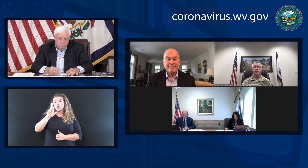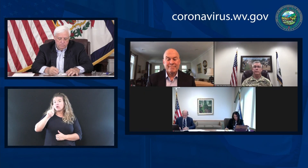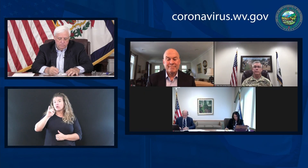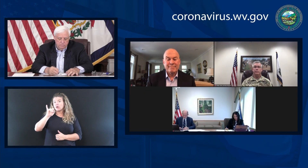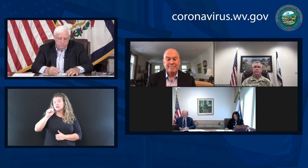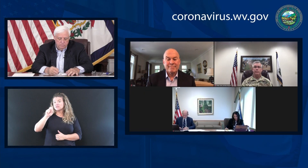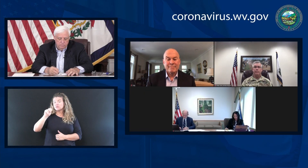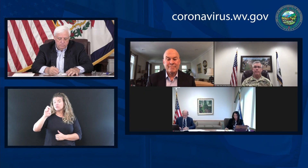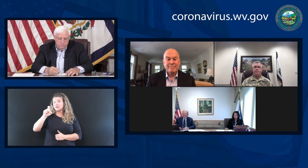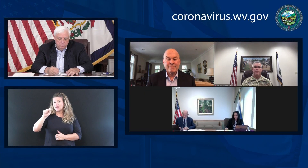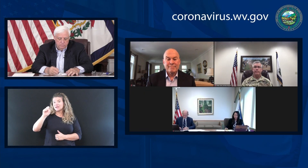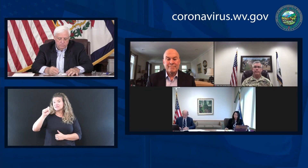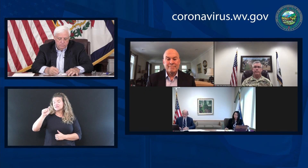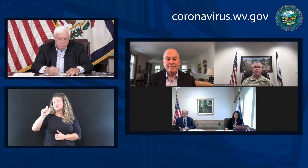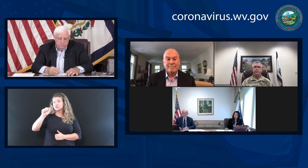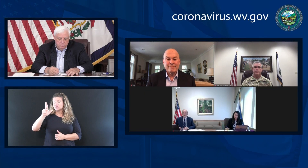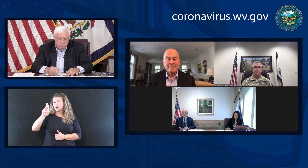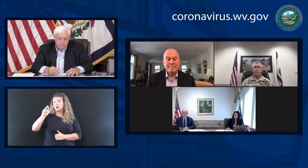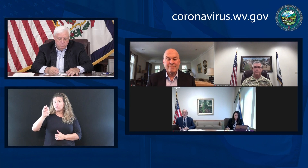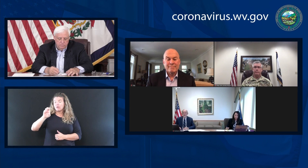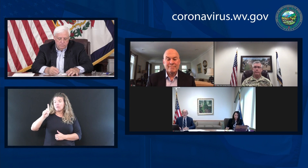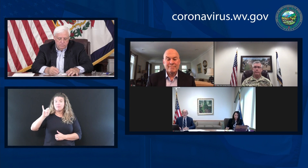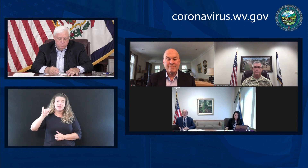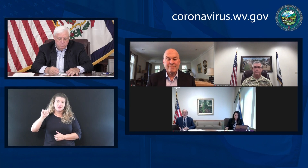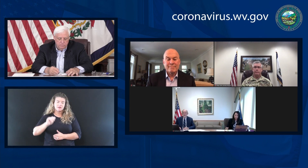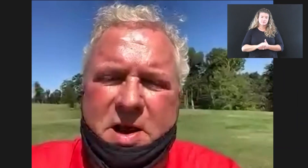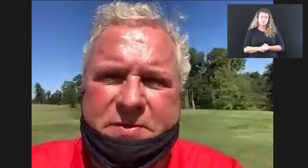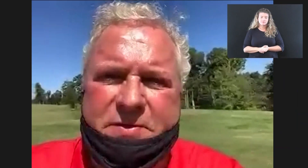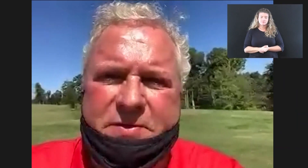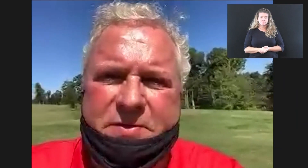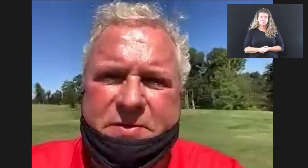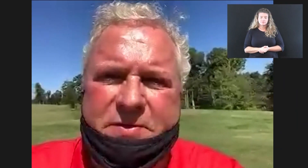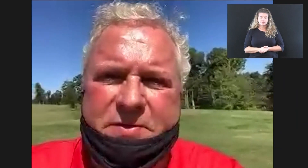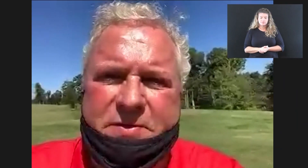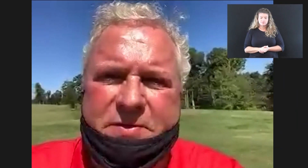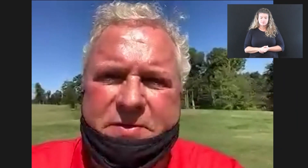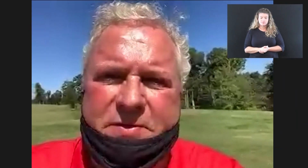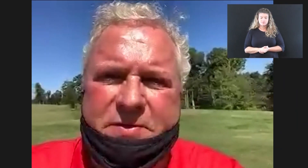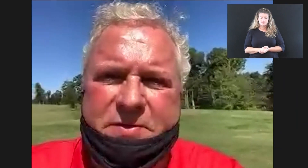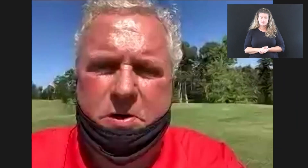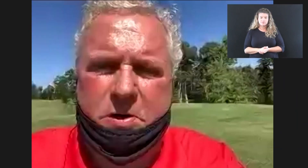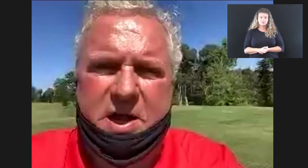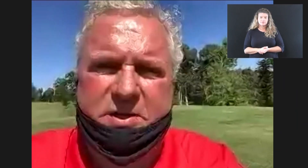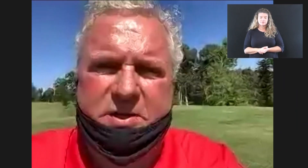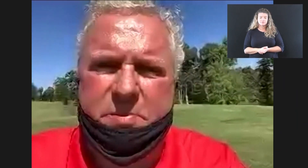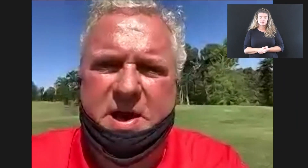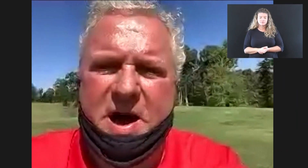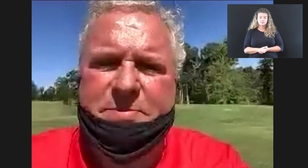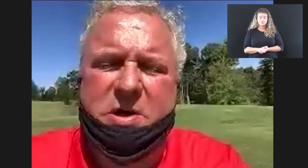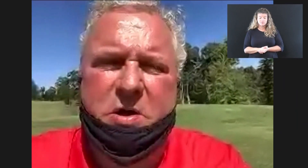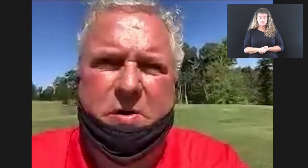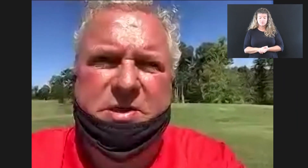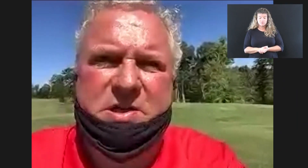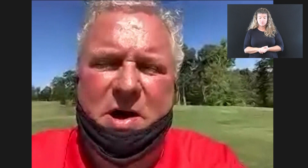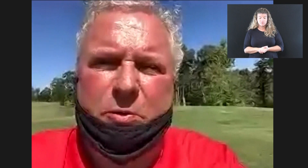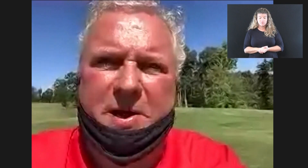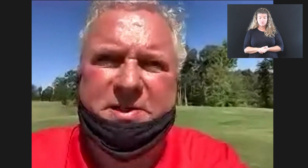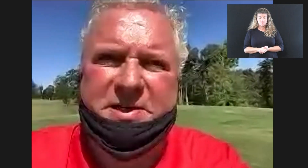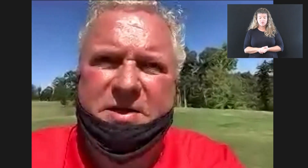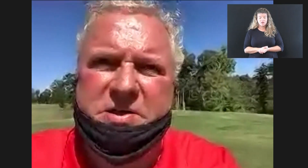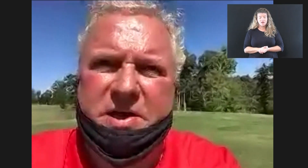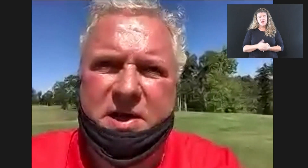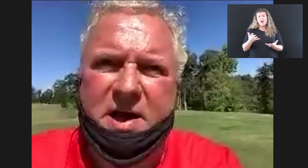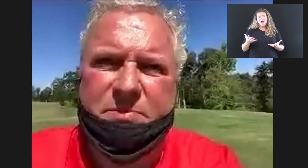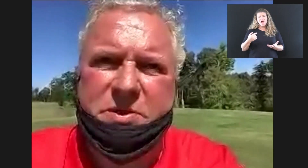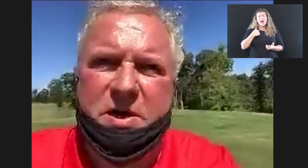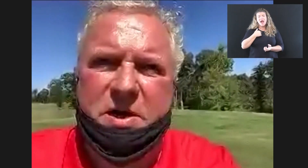Media. Good afternoon, Governor and Cabinet members. Mark Curtis, Nexstar Media. I'm curious